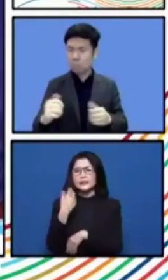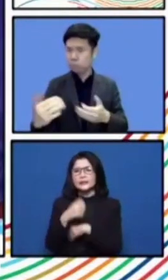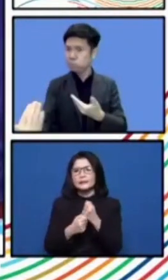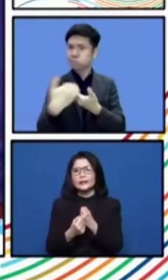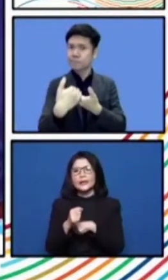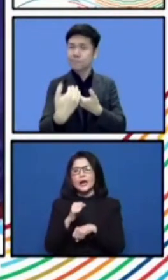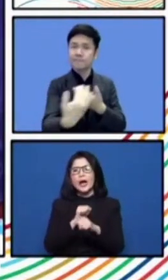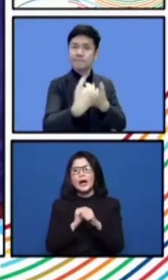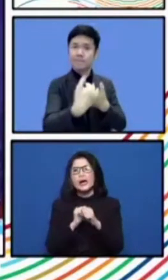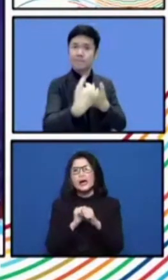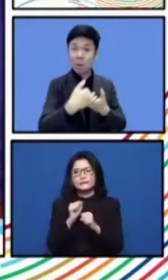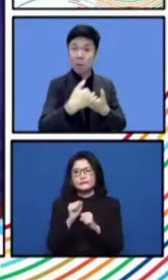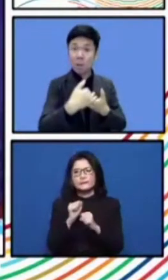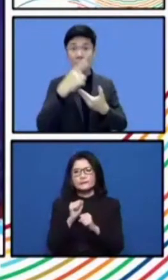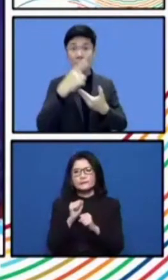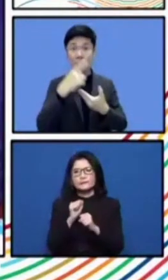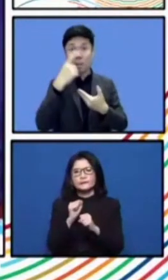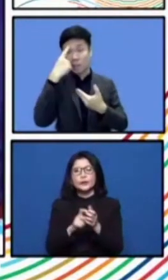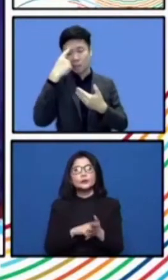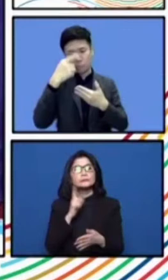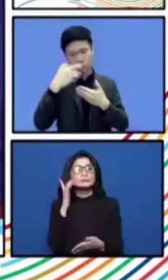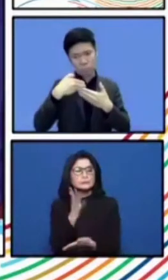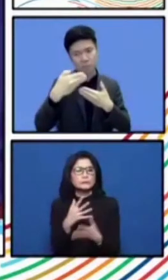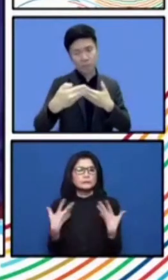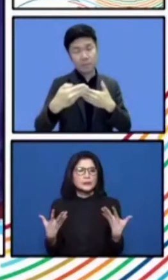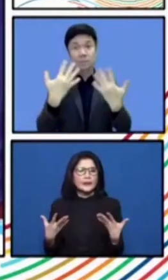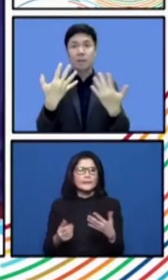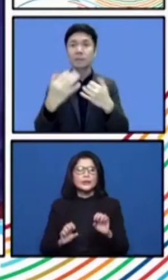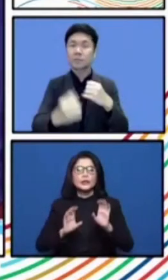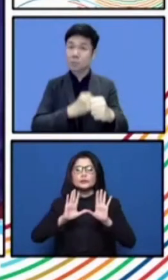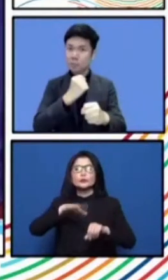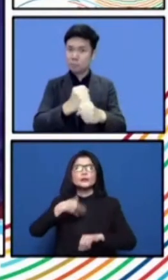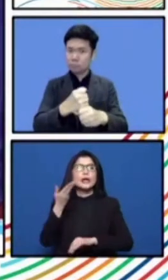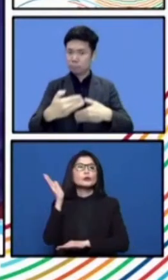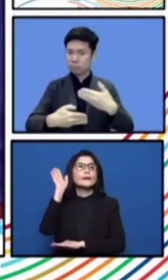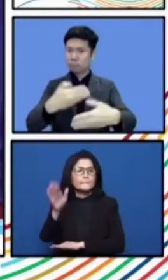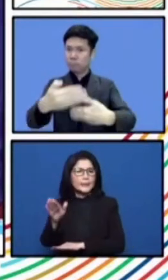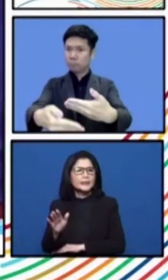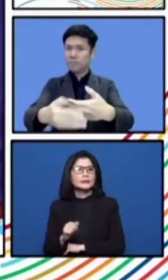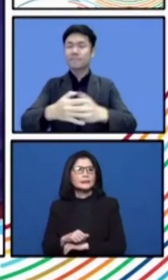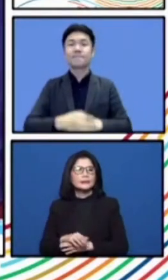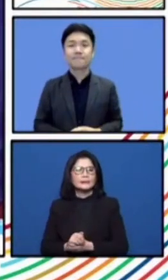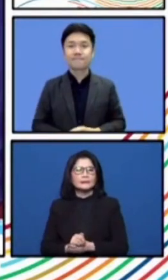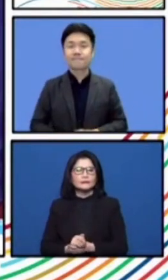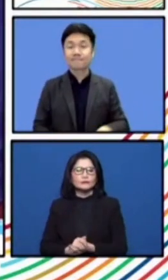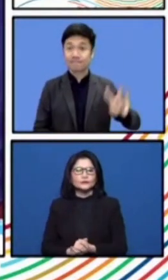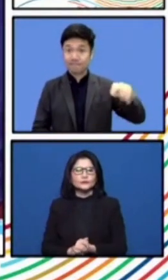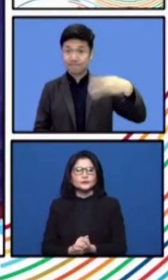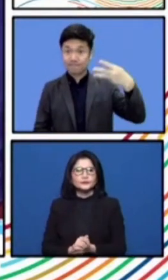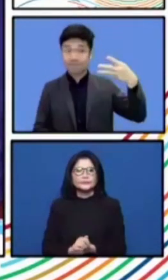the new decade is going to be thirdly I feel that I think we need to put in place